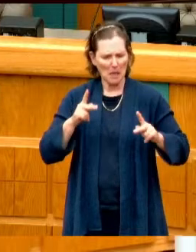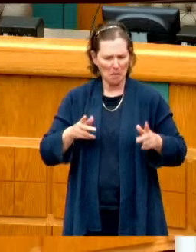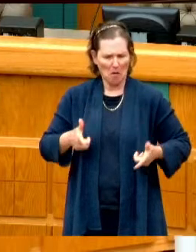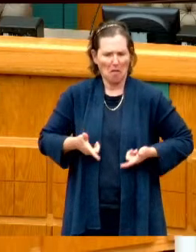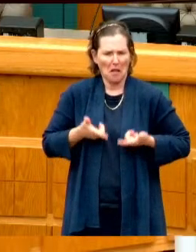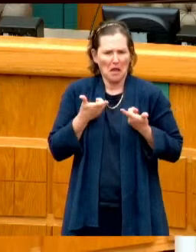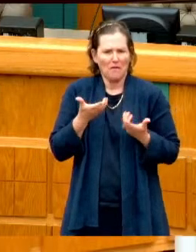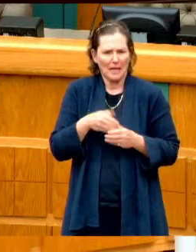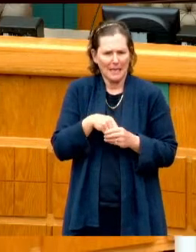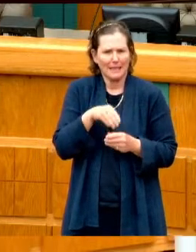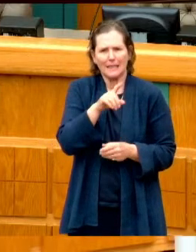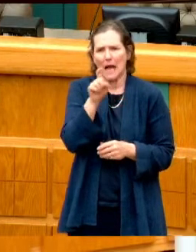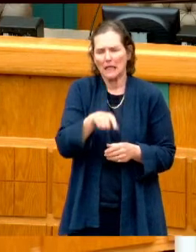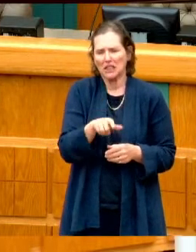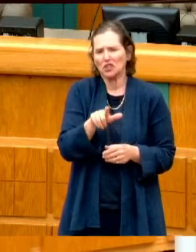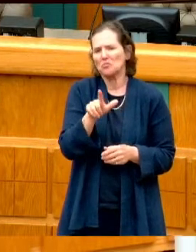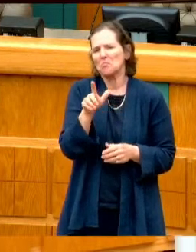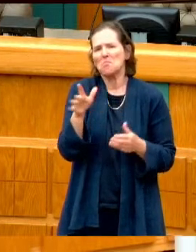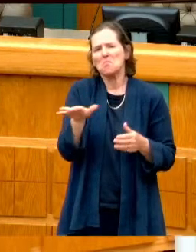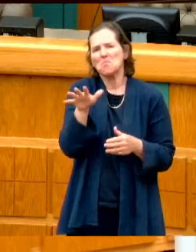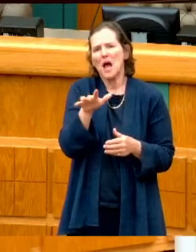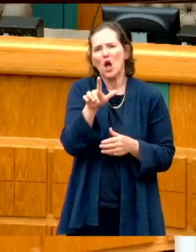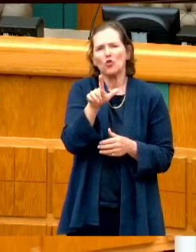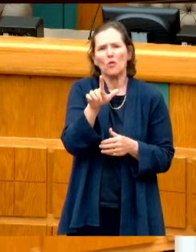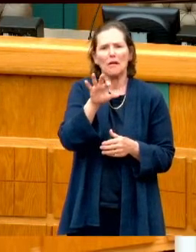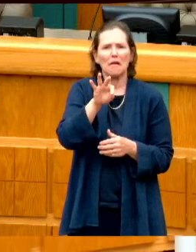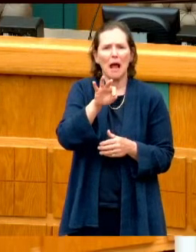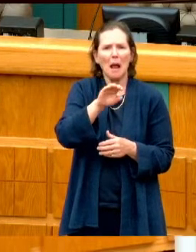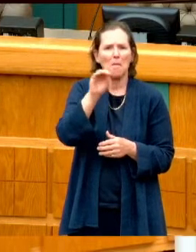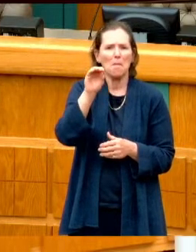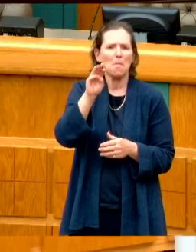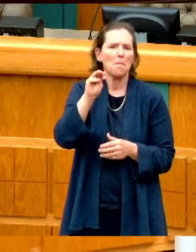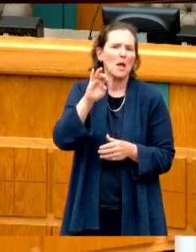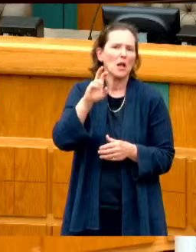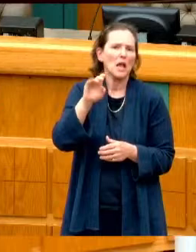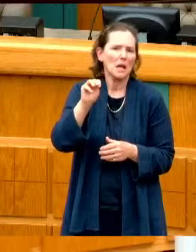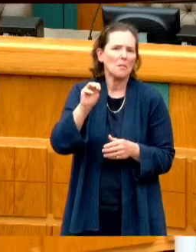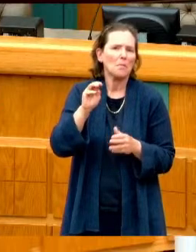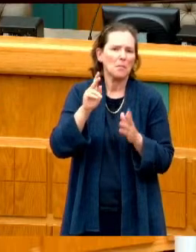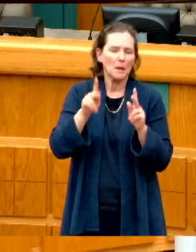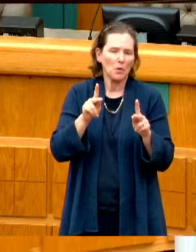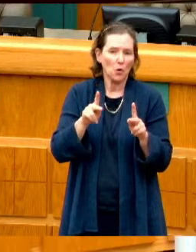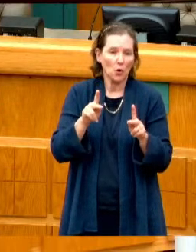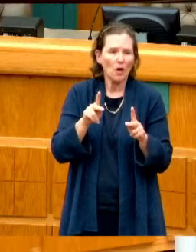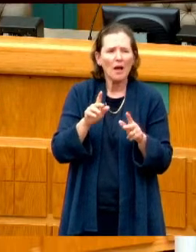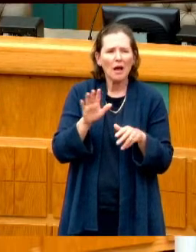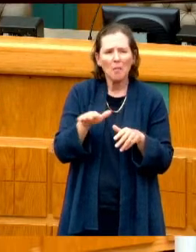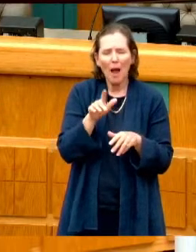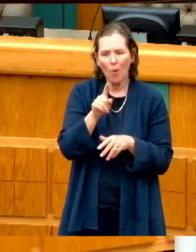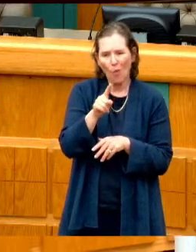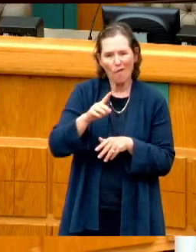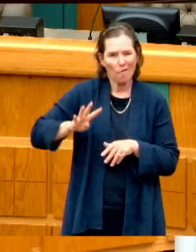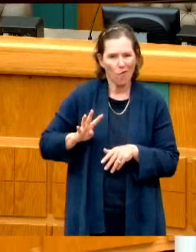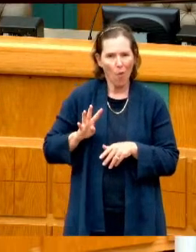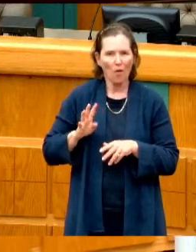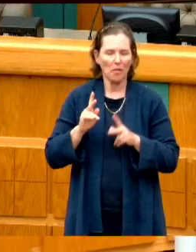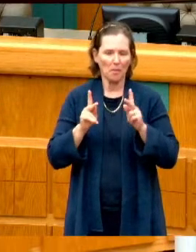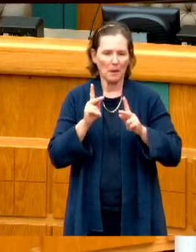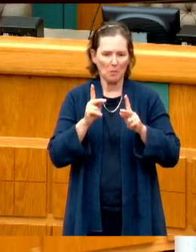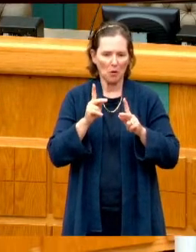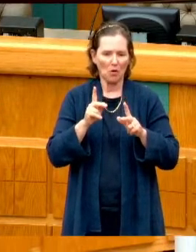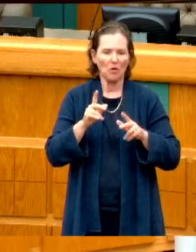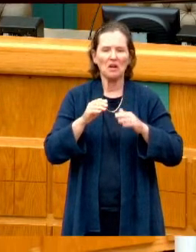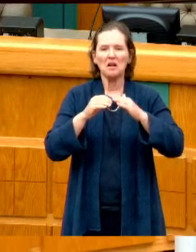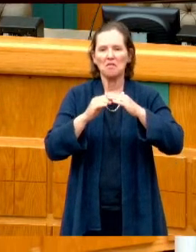a quarter of whom are under the age of 18. Of the vaccine options, only the Pfizer vaccine is available for